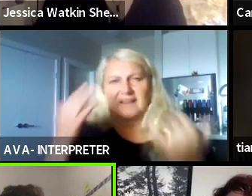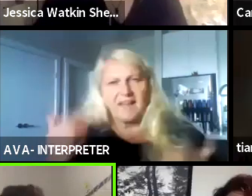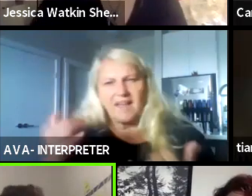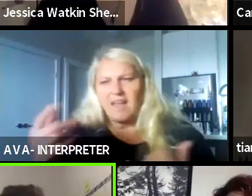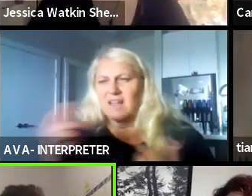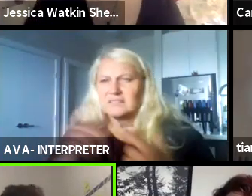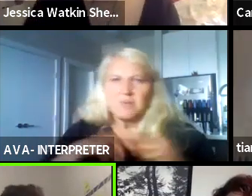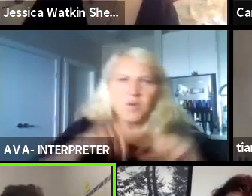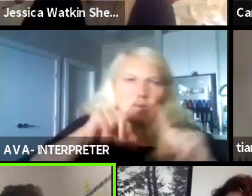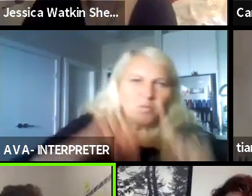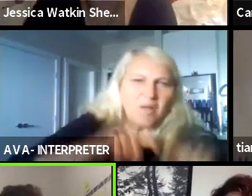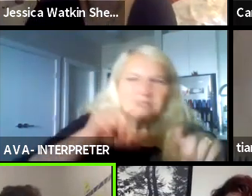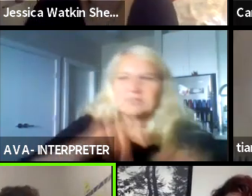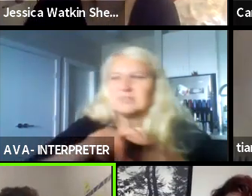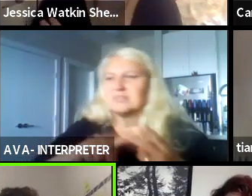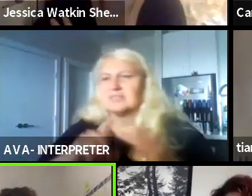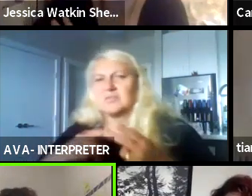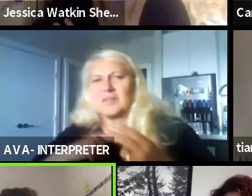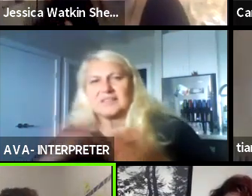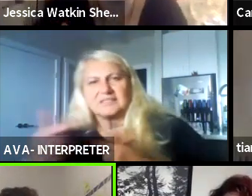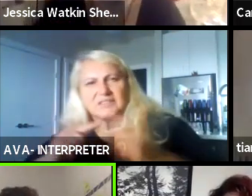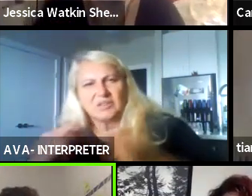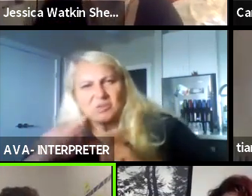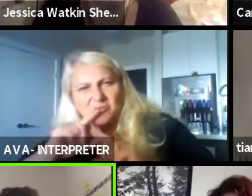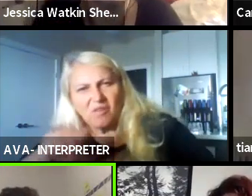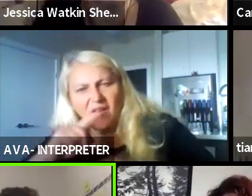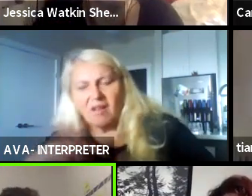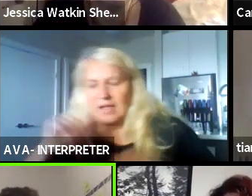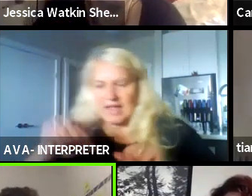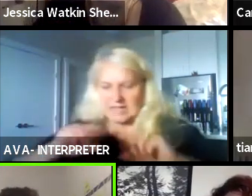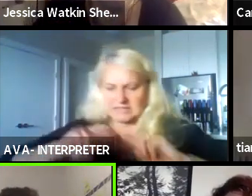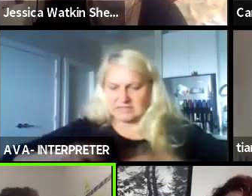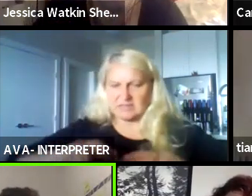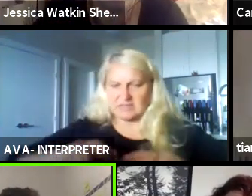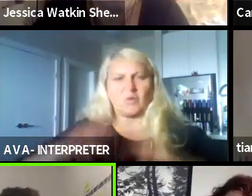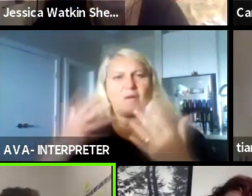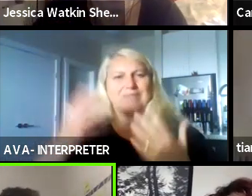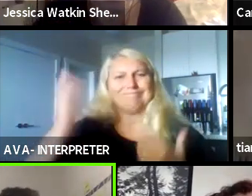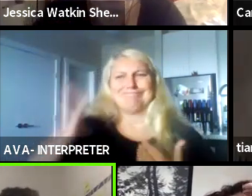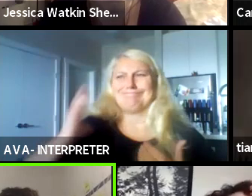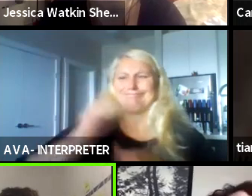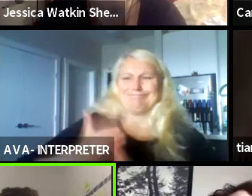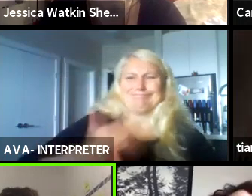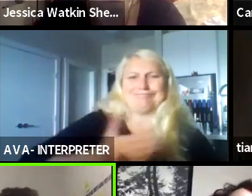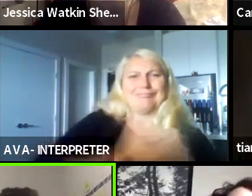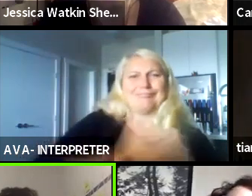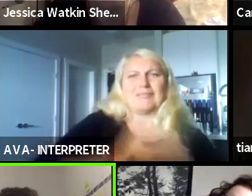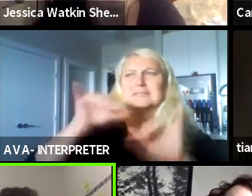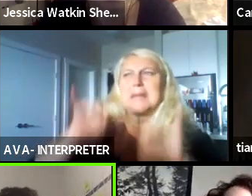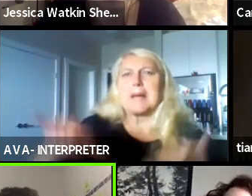responses that we're able to disintegrate some of the colonial and ableist expectations